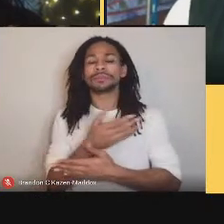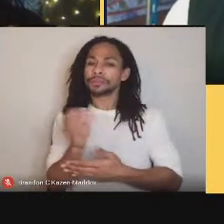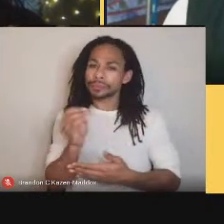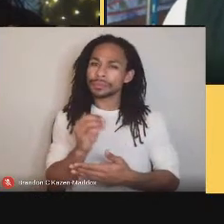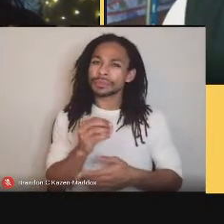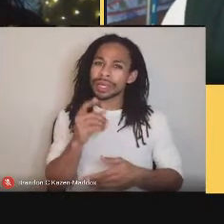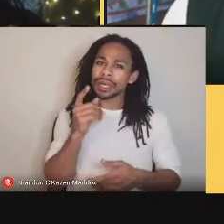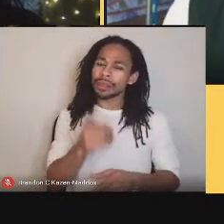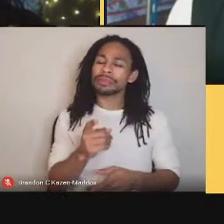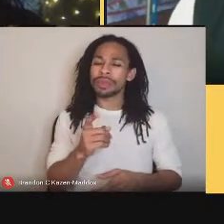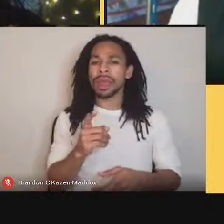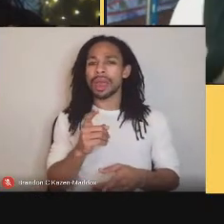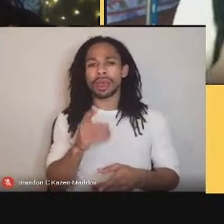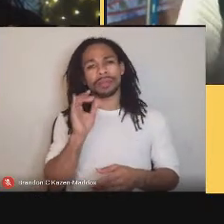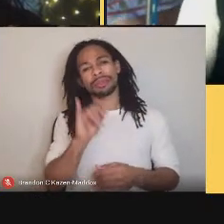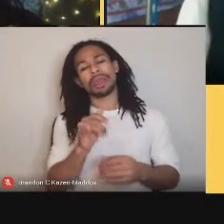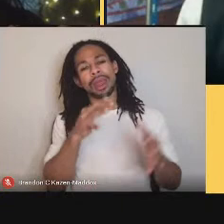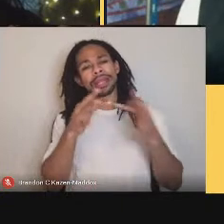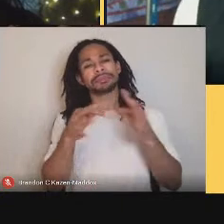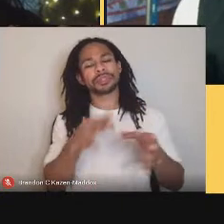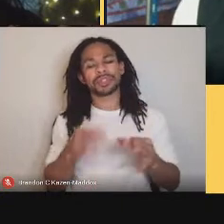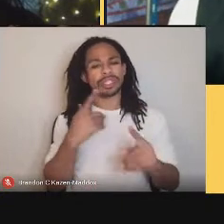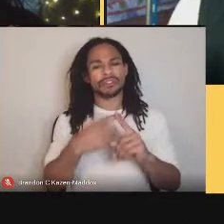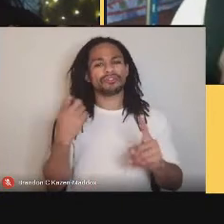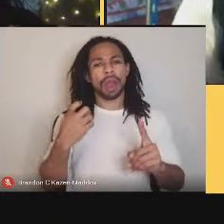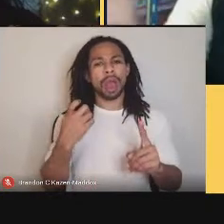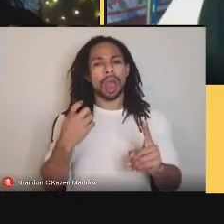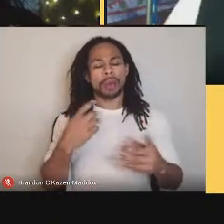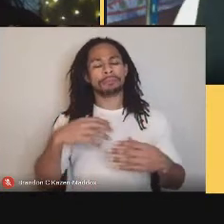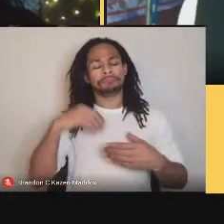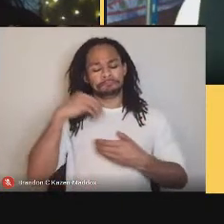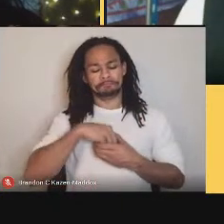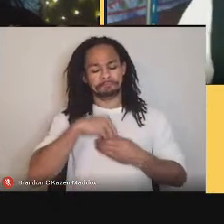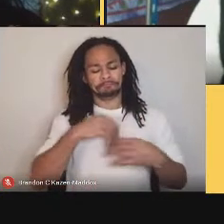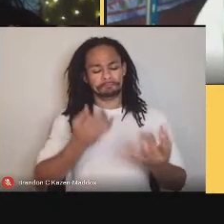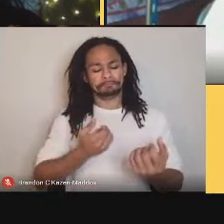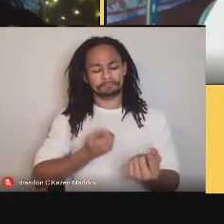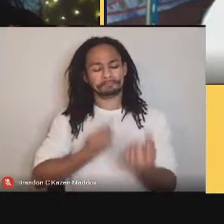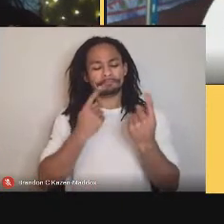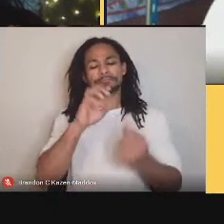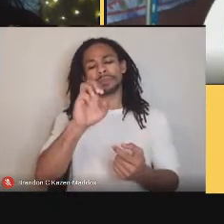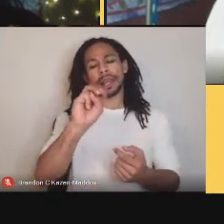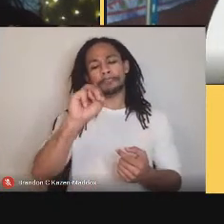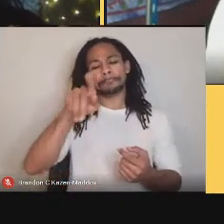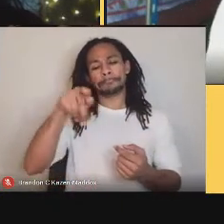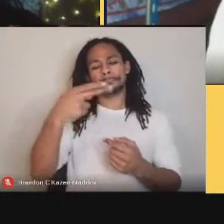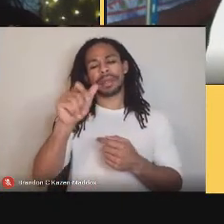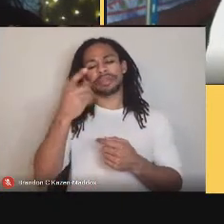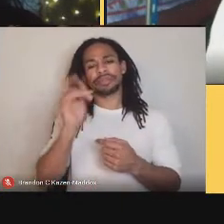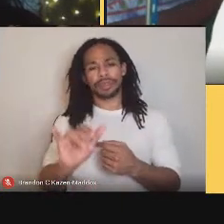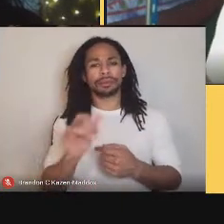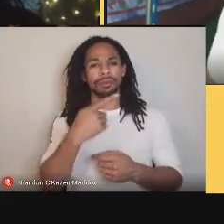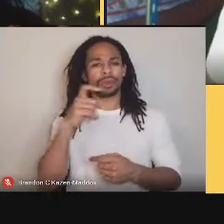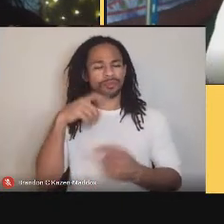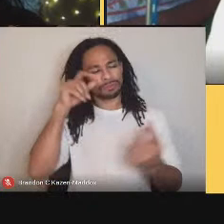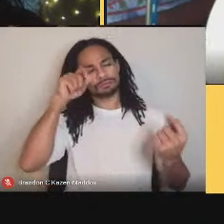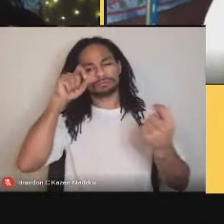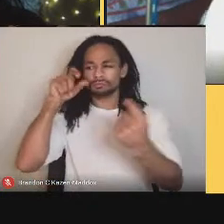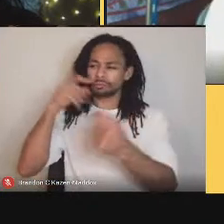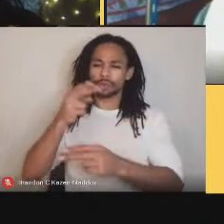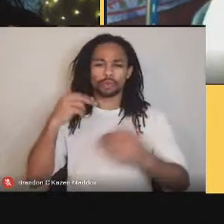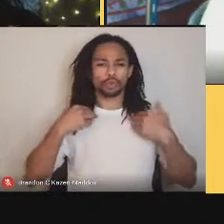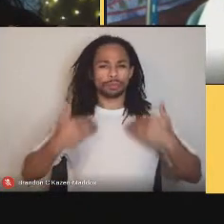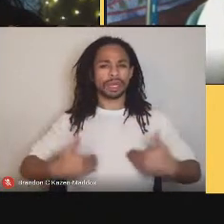soul of empathy in a way that we have to try to translate and connect with humans and people all over the place. So I think when it comes